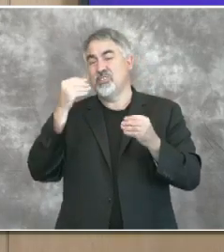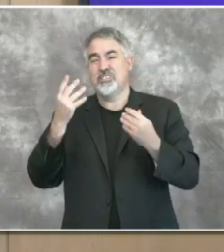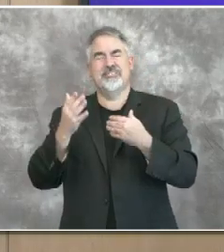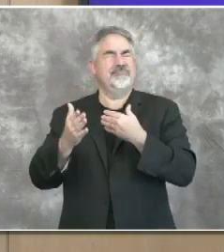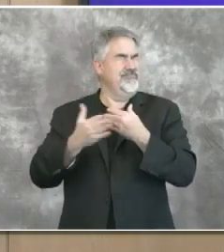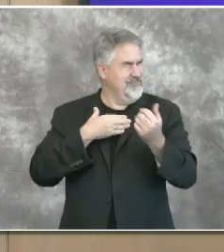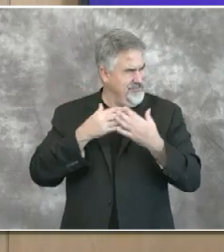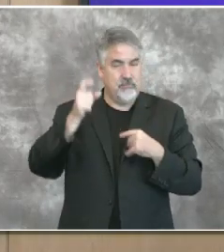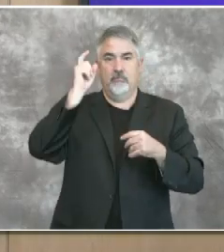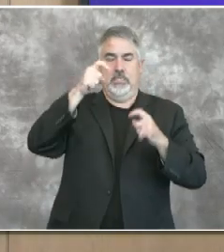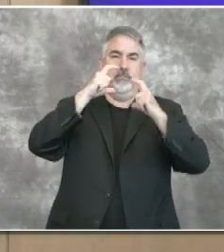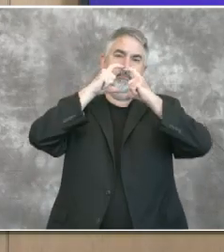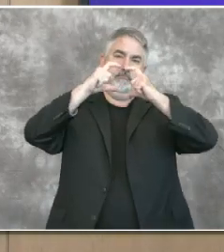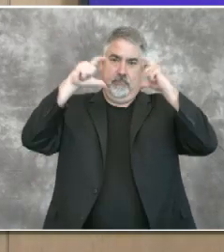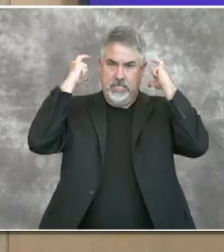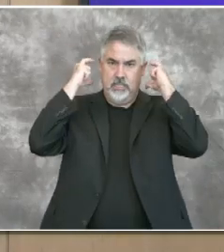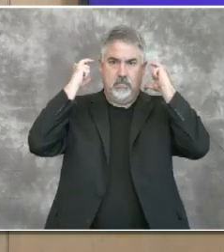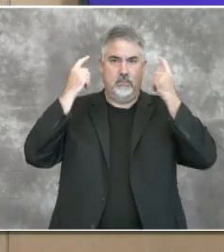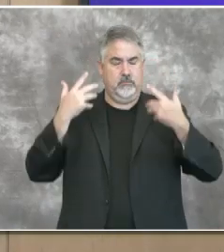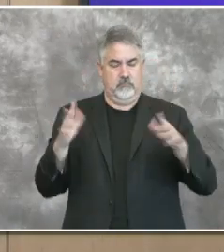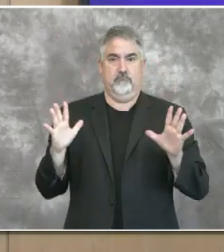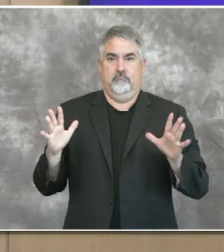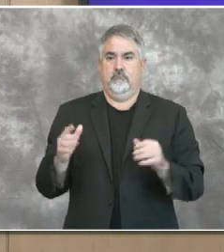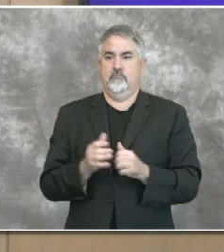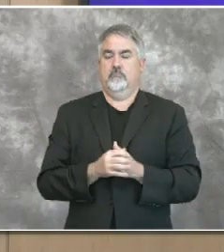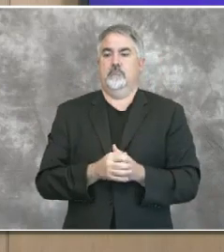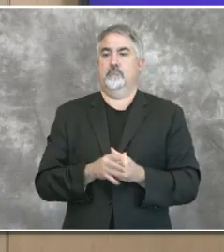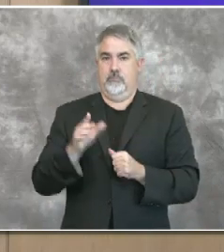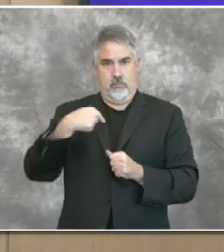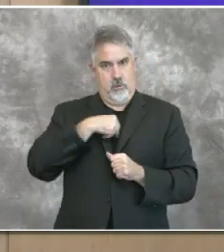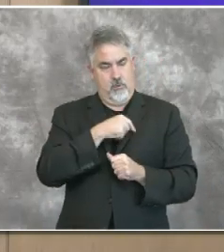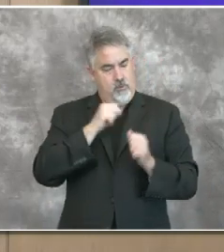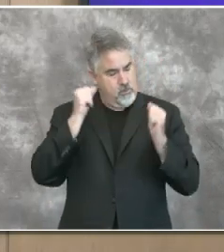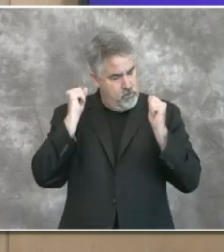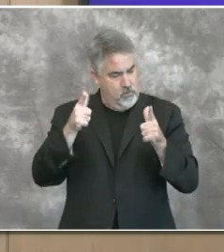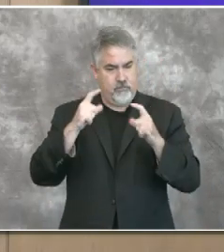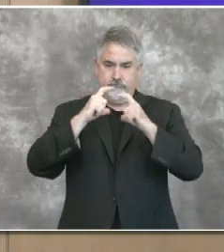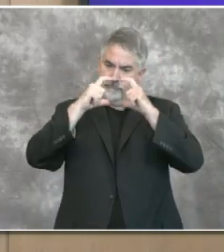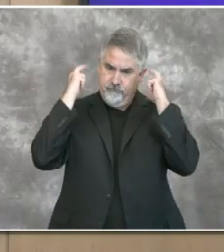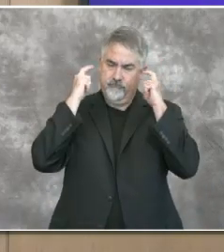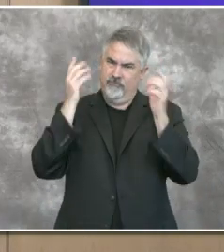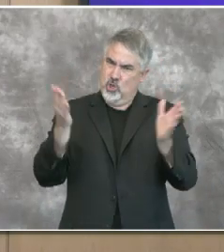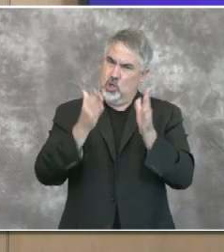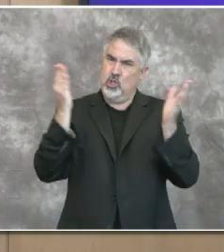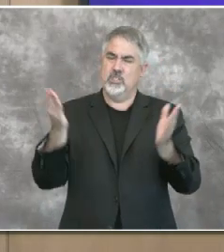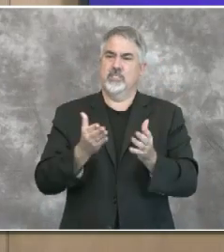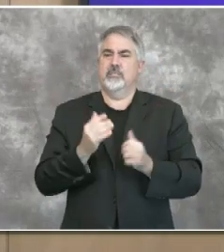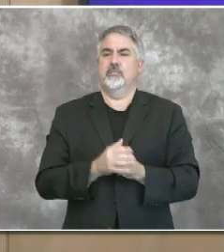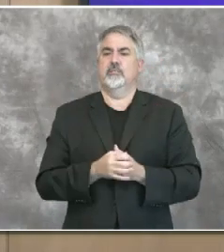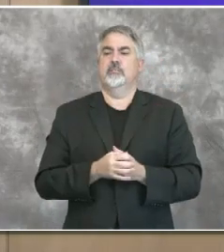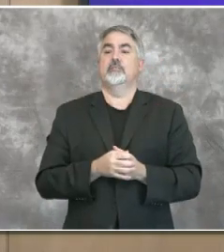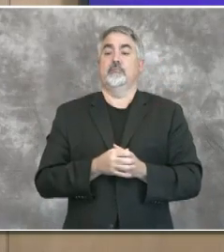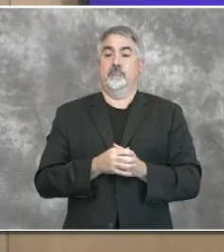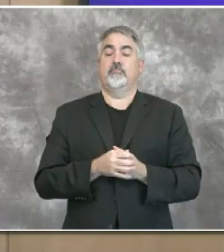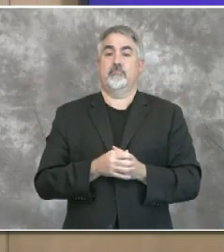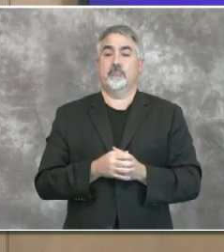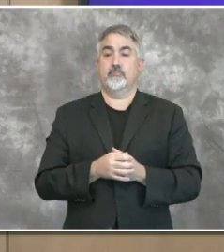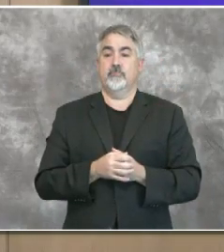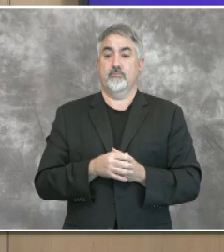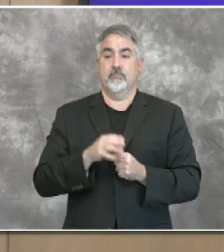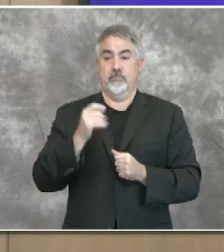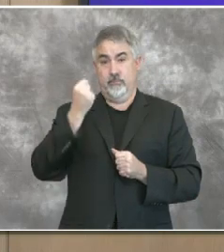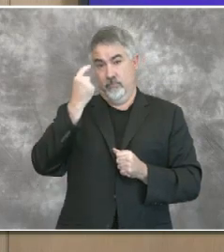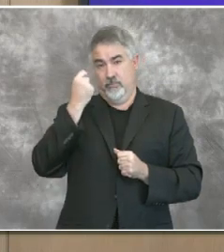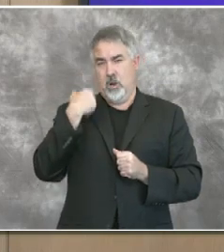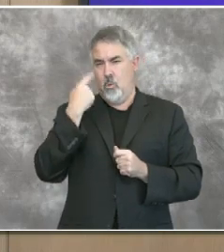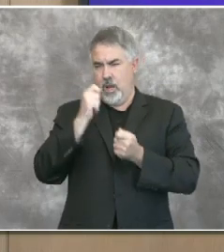employment. We strongly encourage all San Diegans, anytime they leave their house, to have a face covering, but we have amended our public health order